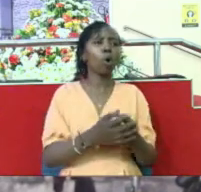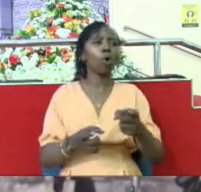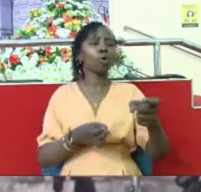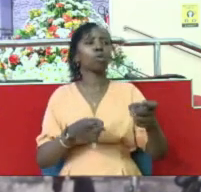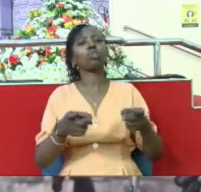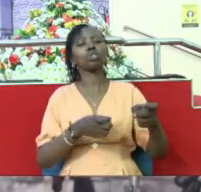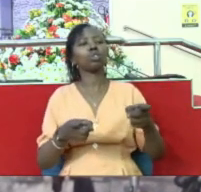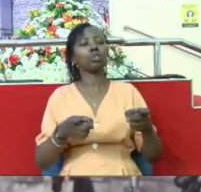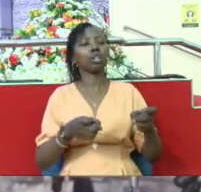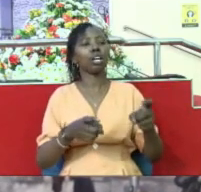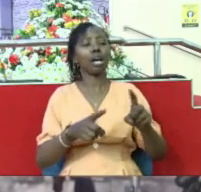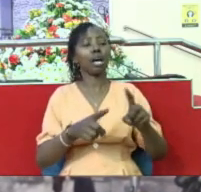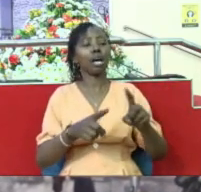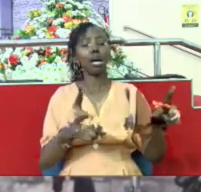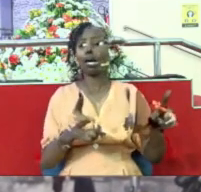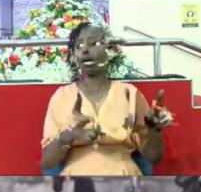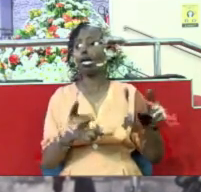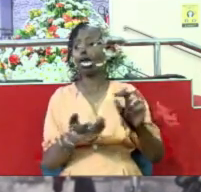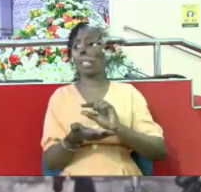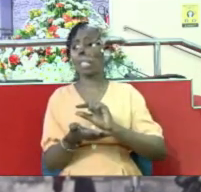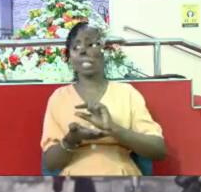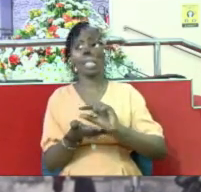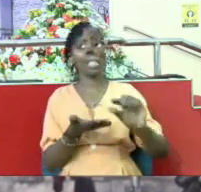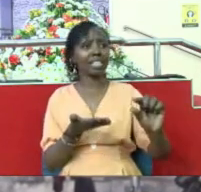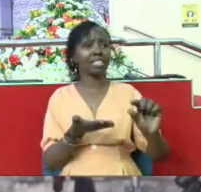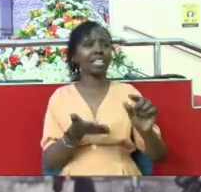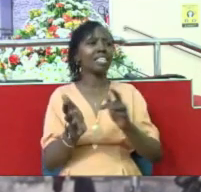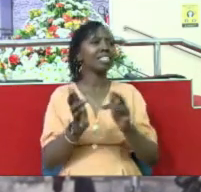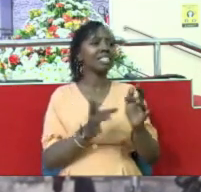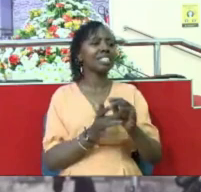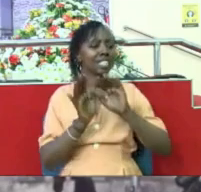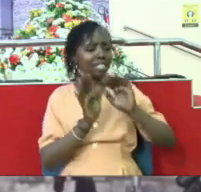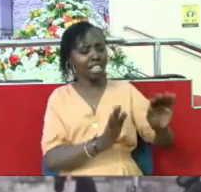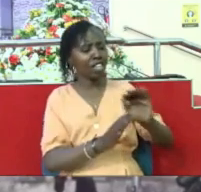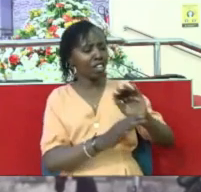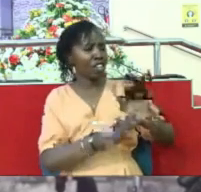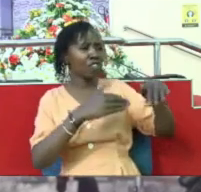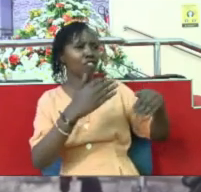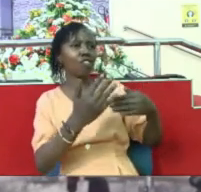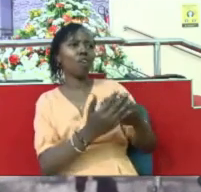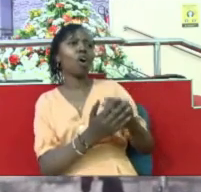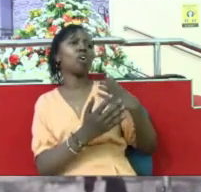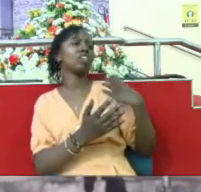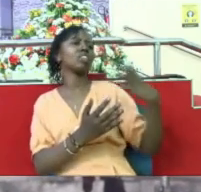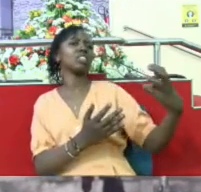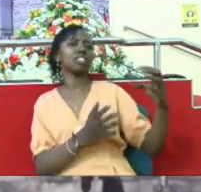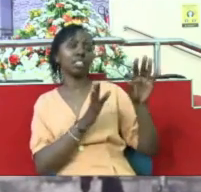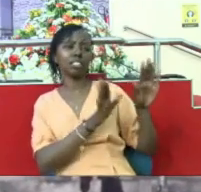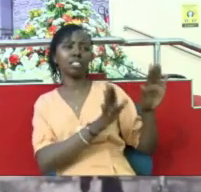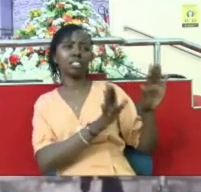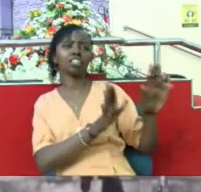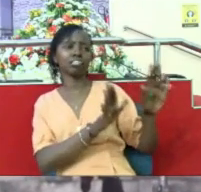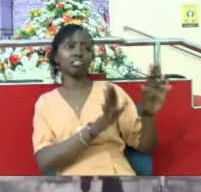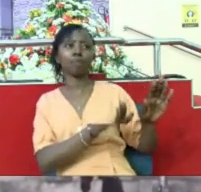grace. Lakini neema. Caused him to forsake it all. He denied himself all that. He